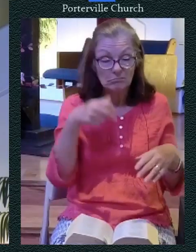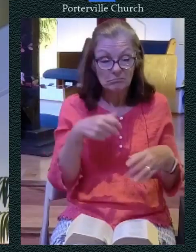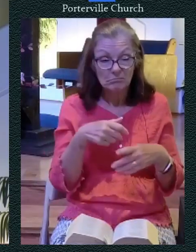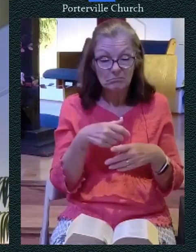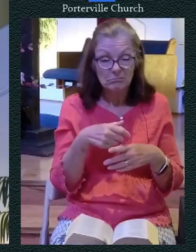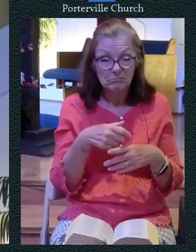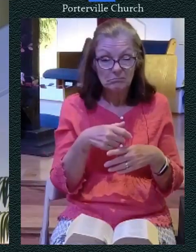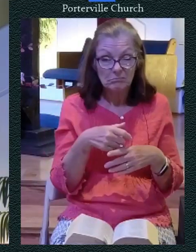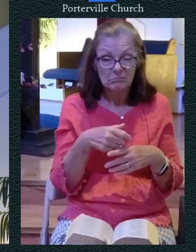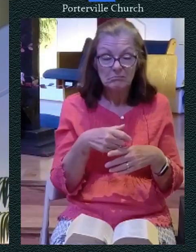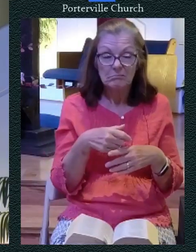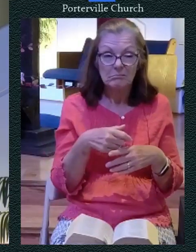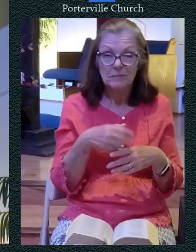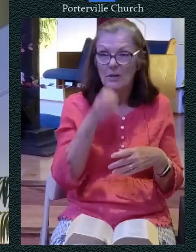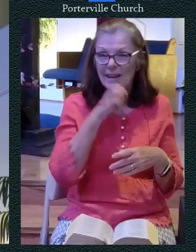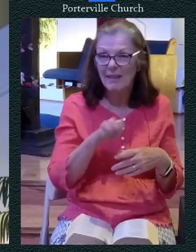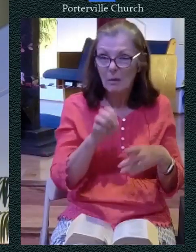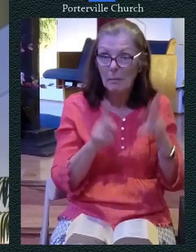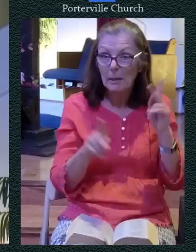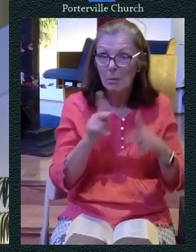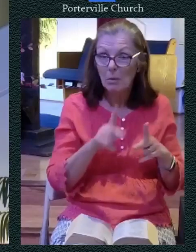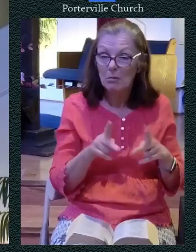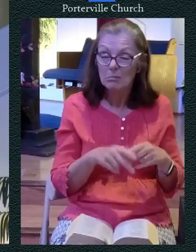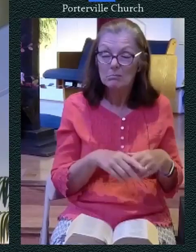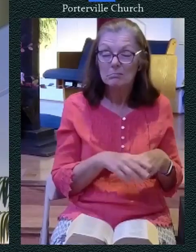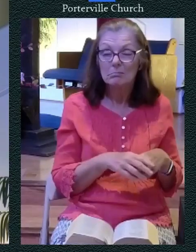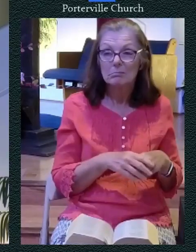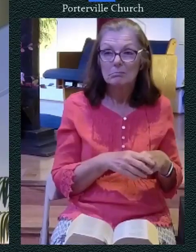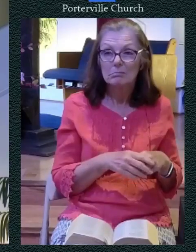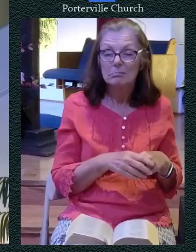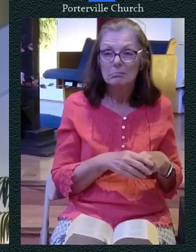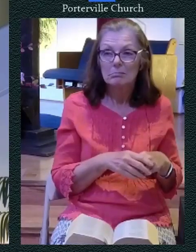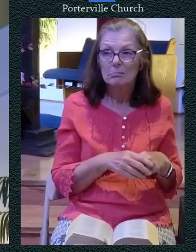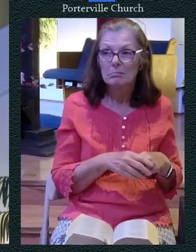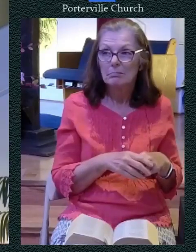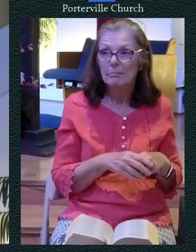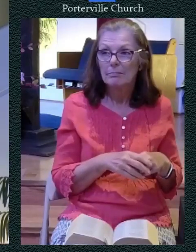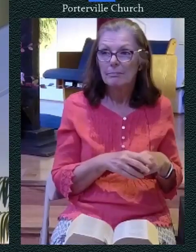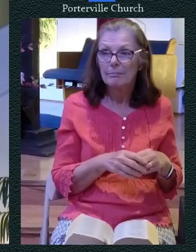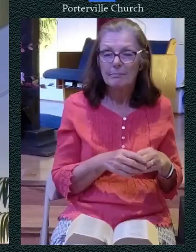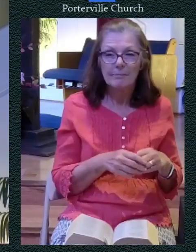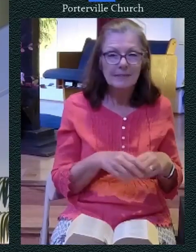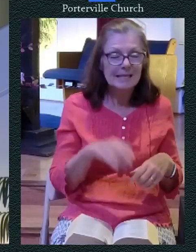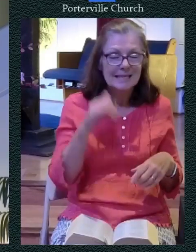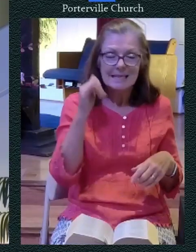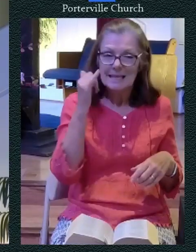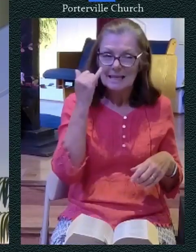looking at this in prayer meeting the other night, and Jose's translation said, as long as the wicked are before me.